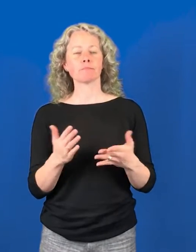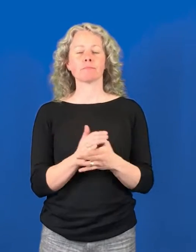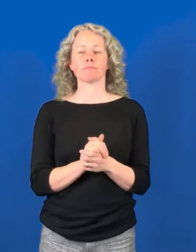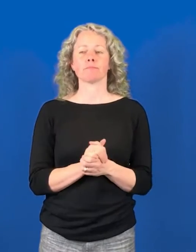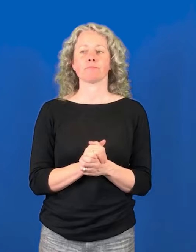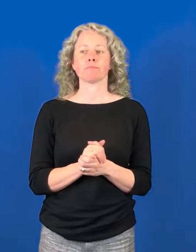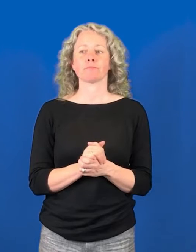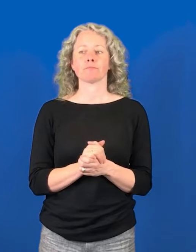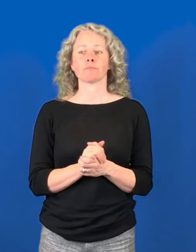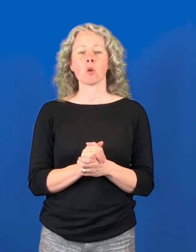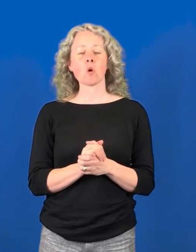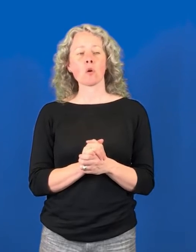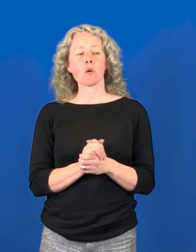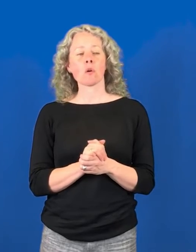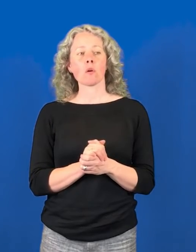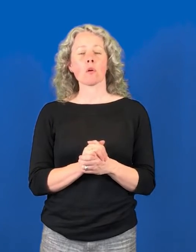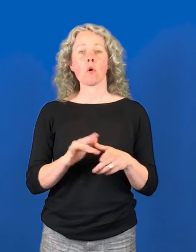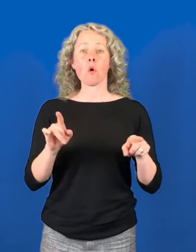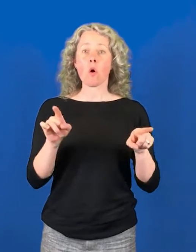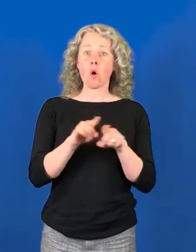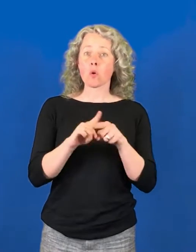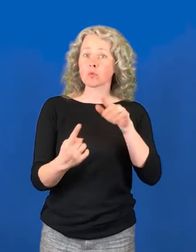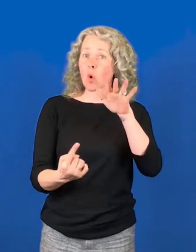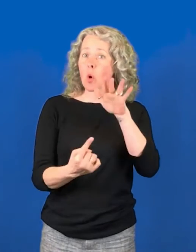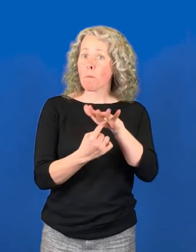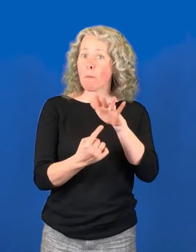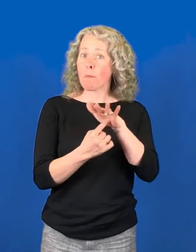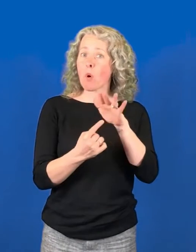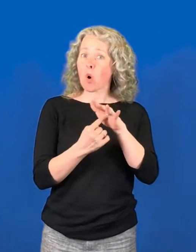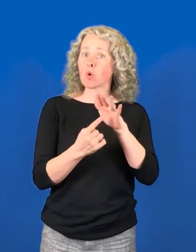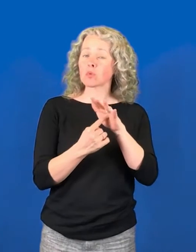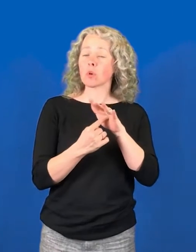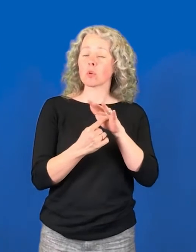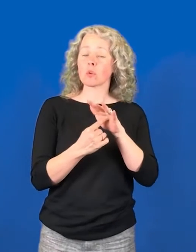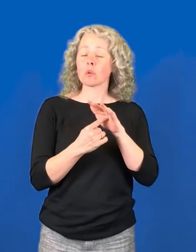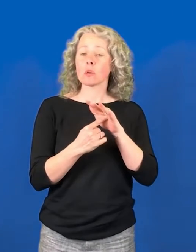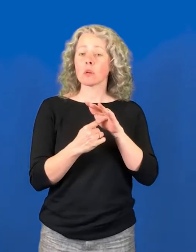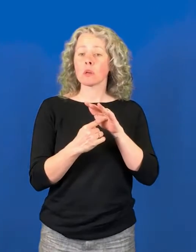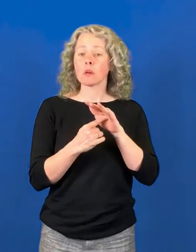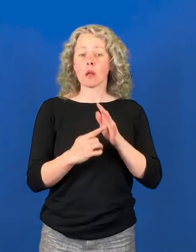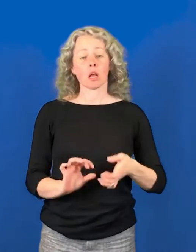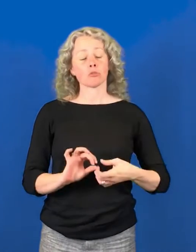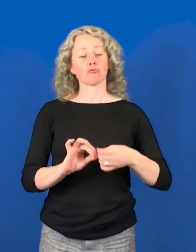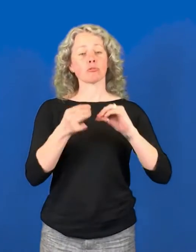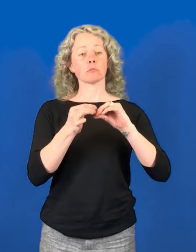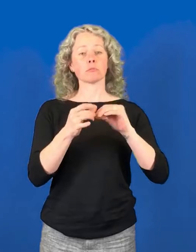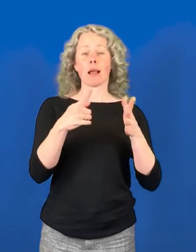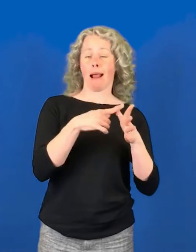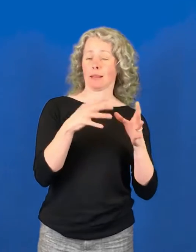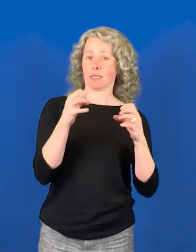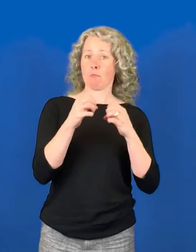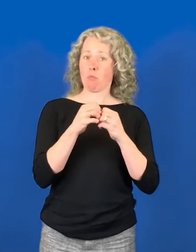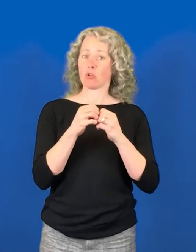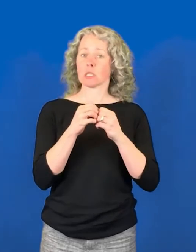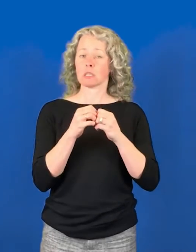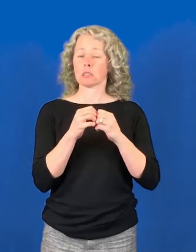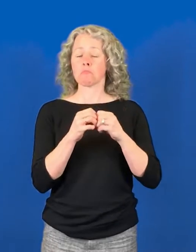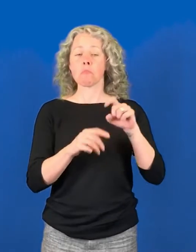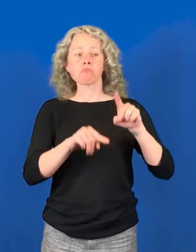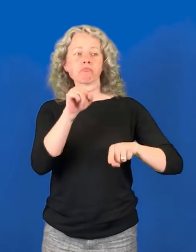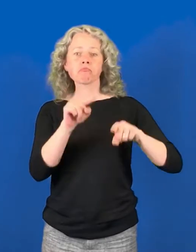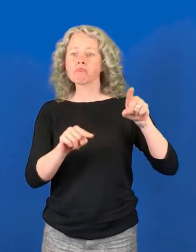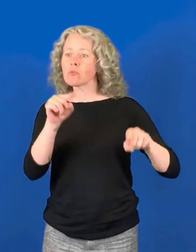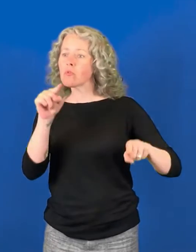However, saying that, what is also important is you generally generate